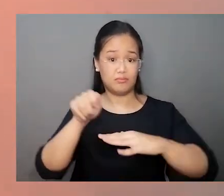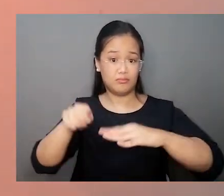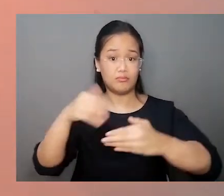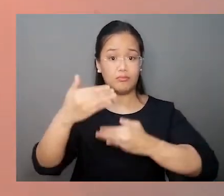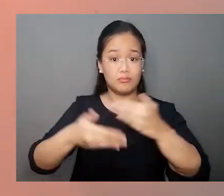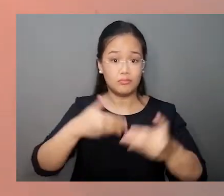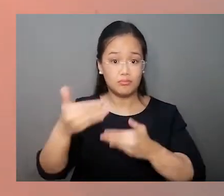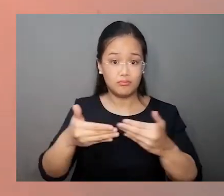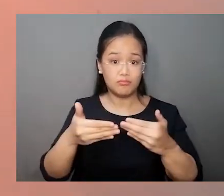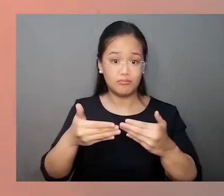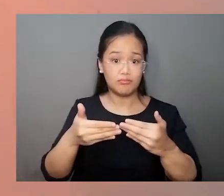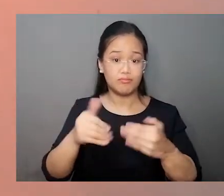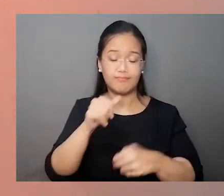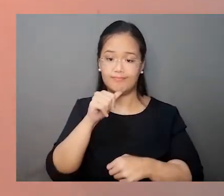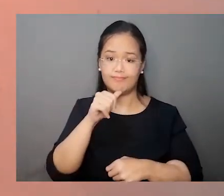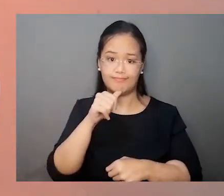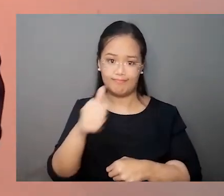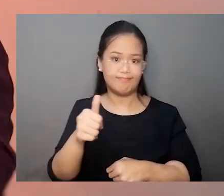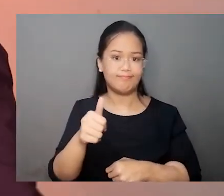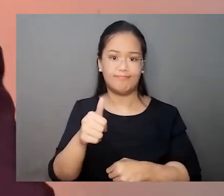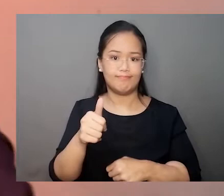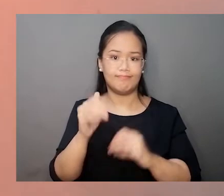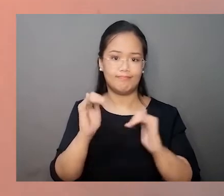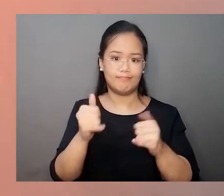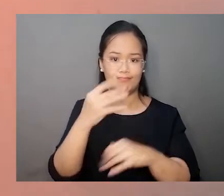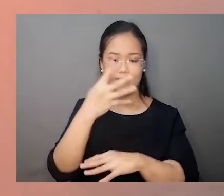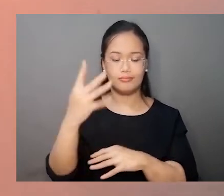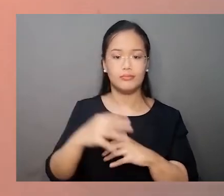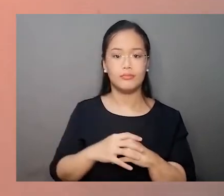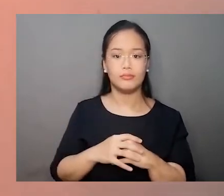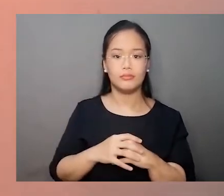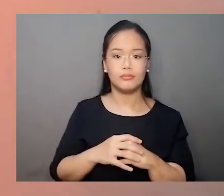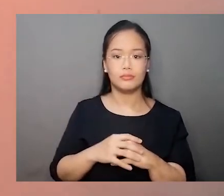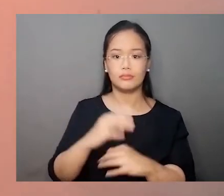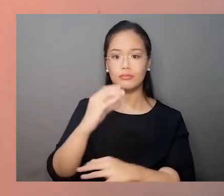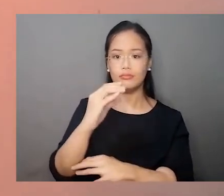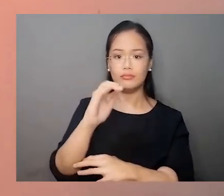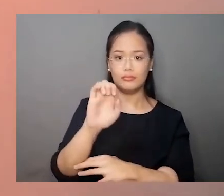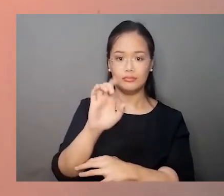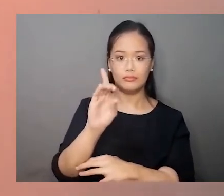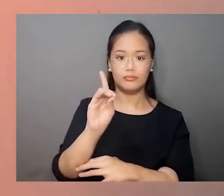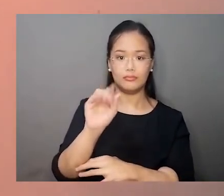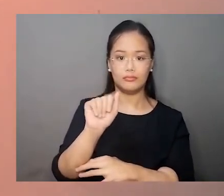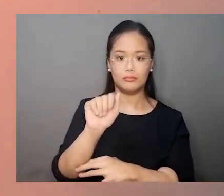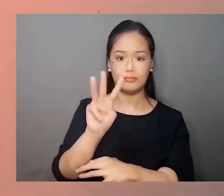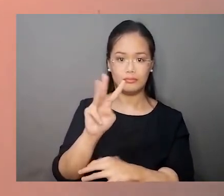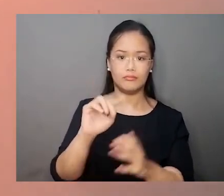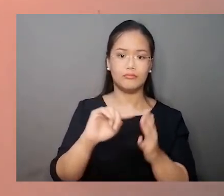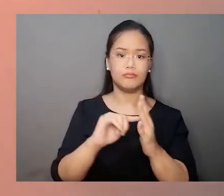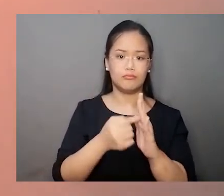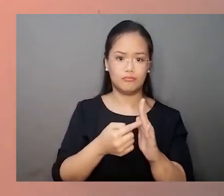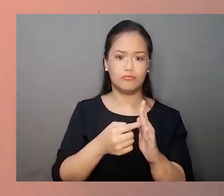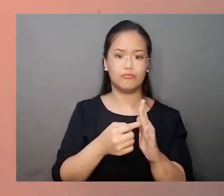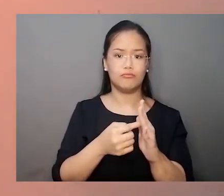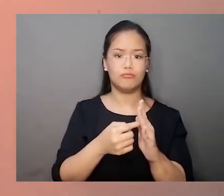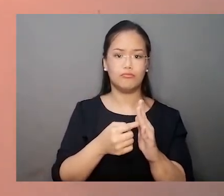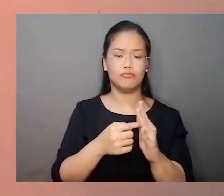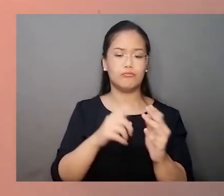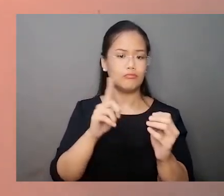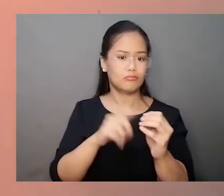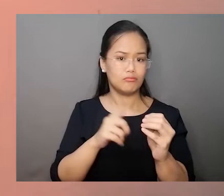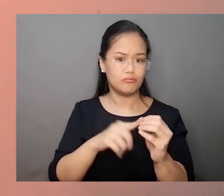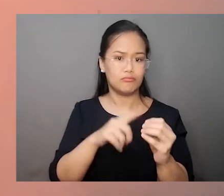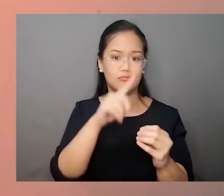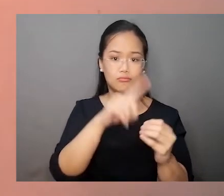have renounced it. The CEDAW begins with a definition of discrimination, which is any